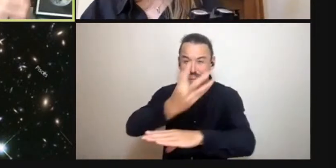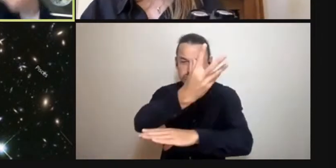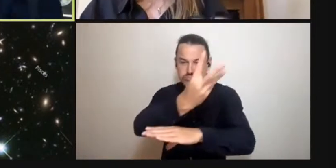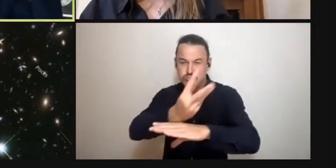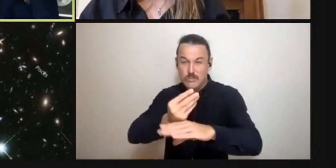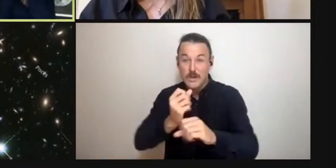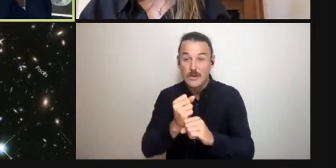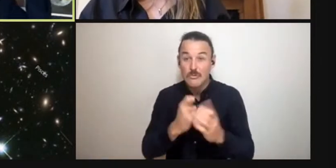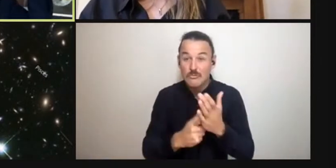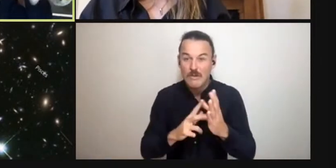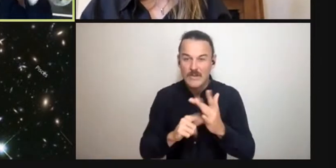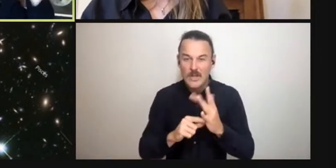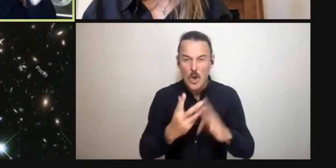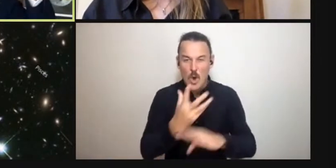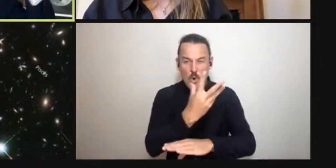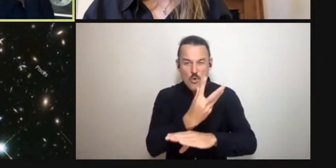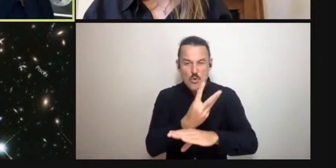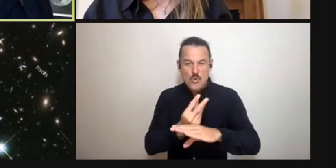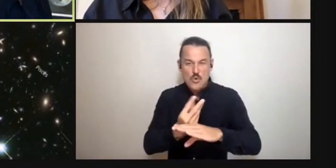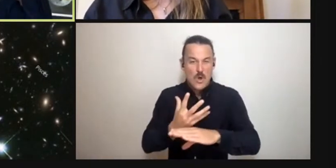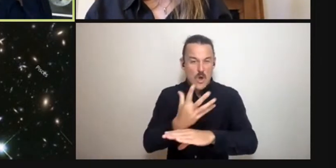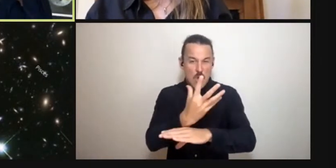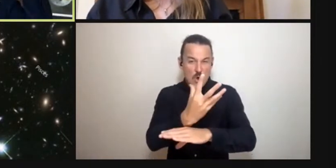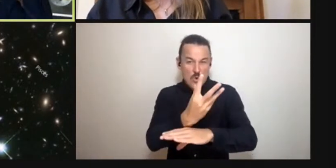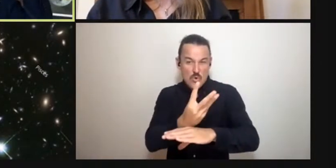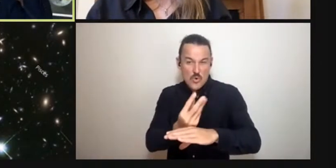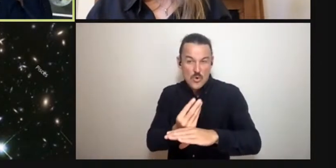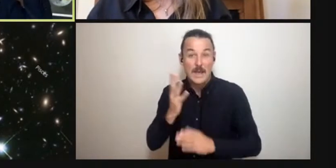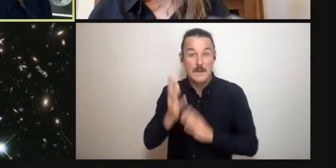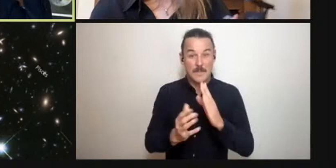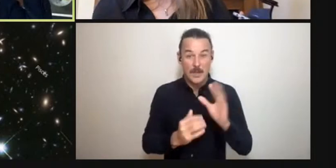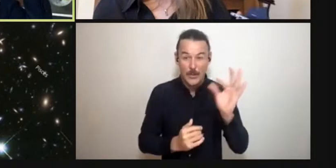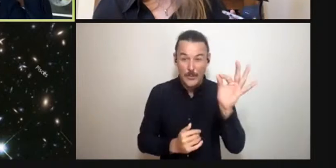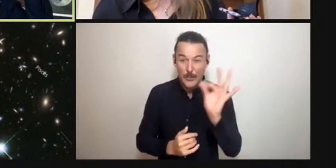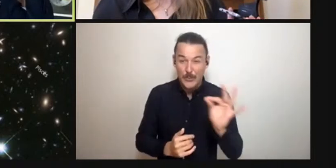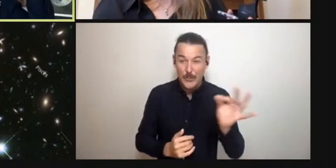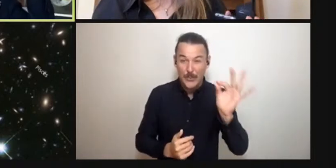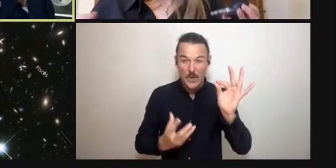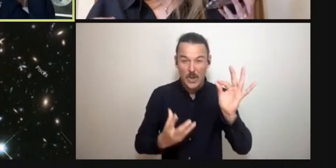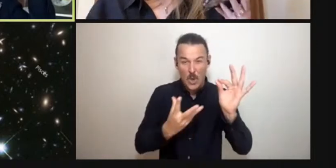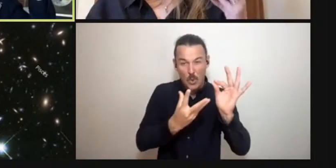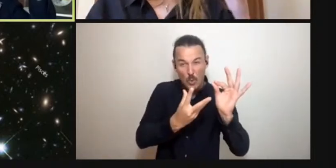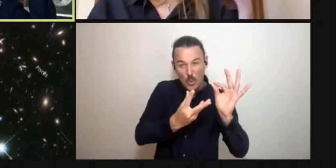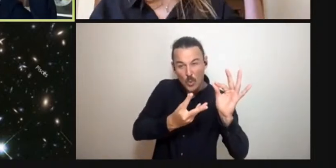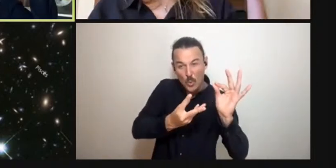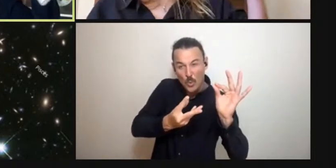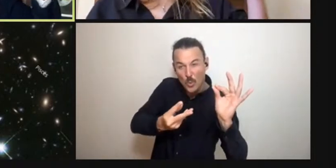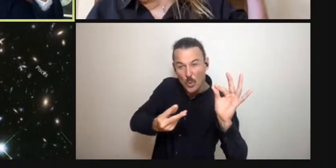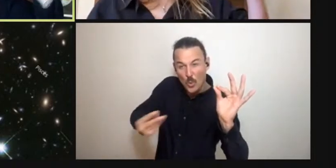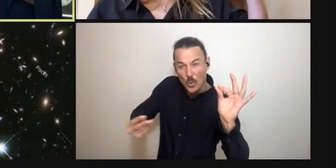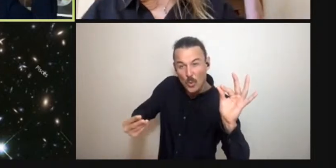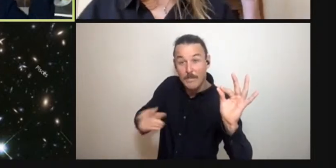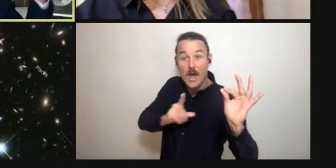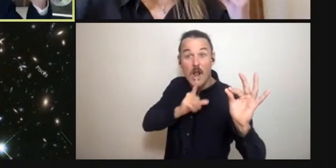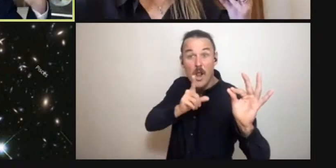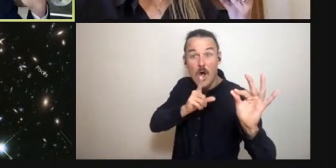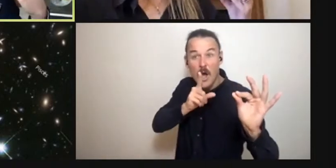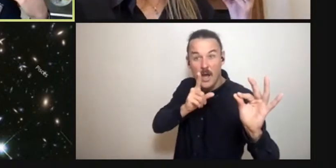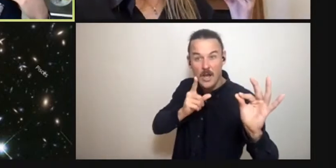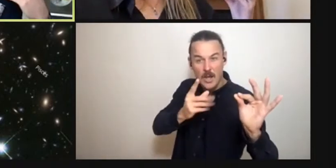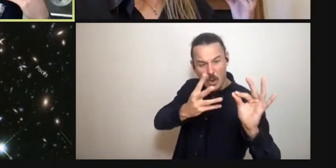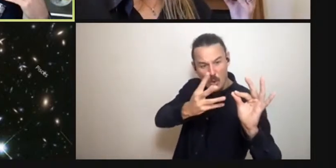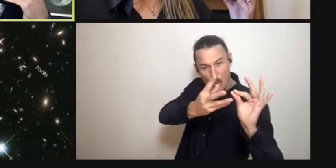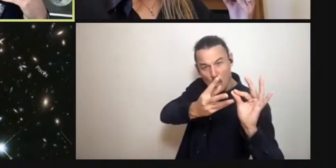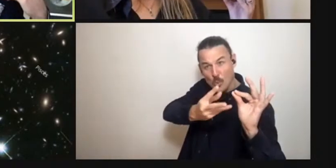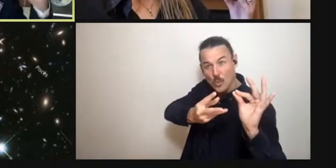the background universe. So as the light from the universe behind this galaxy